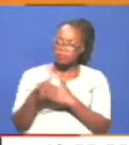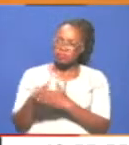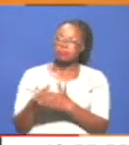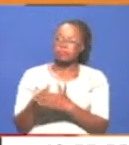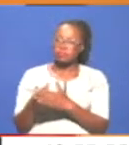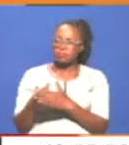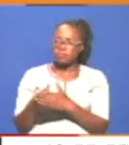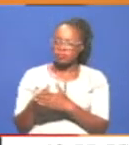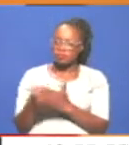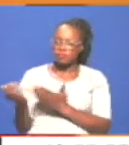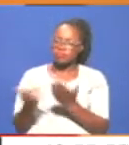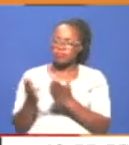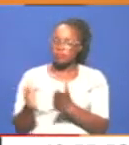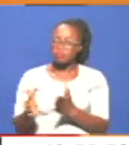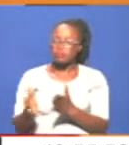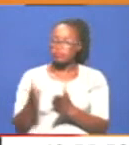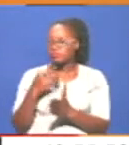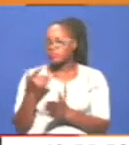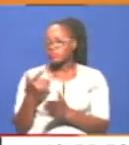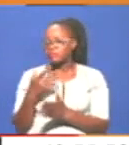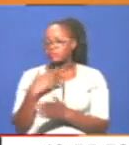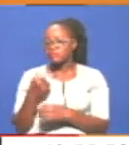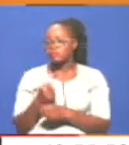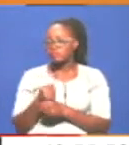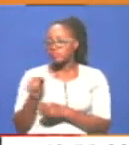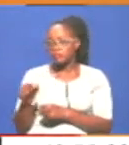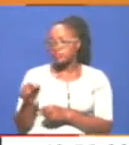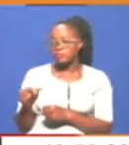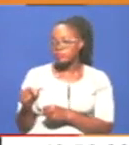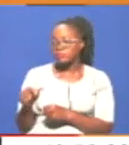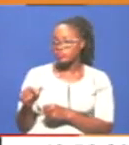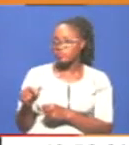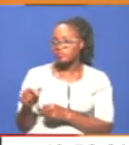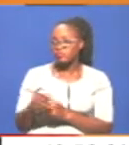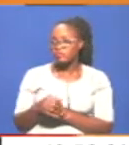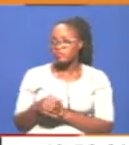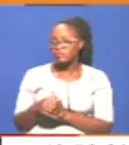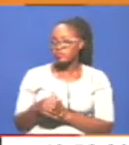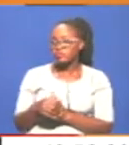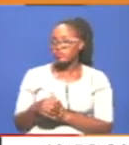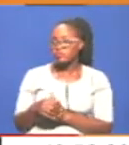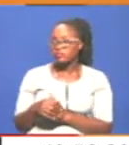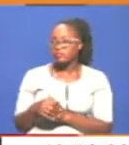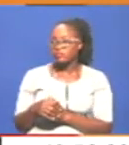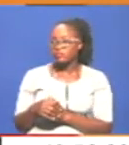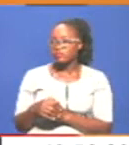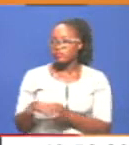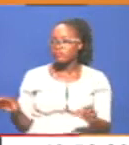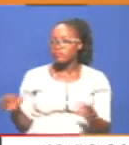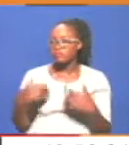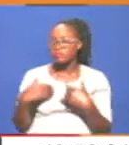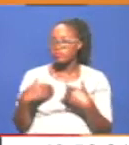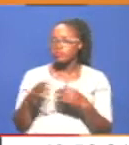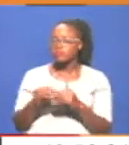the entrepreneurs, the youngsters to say, okay, I want to do this. Now, you need a market for that. Uh-huh. And we are creating the market